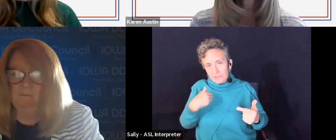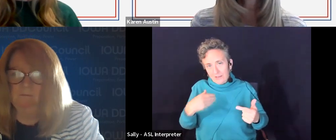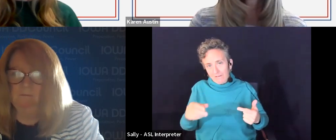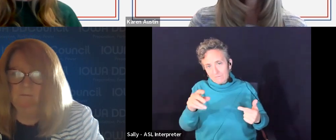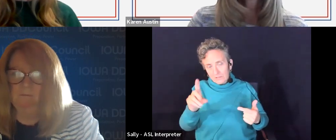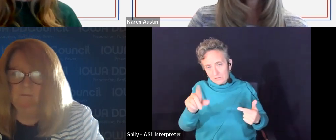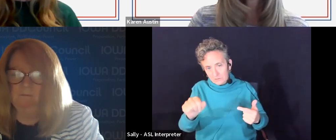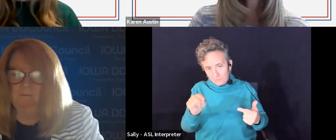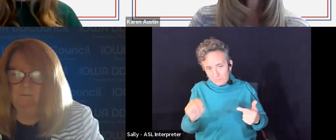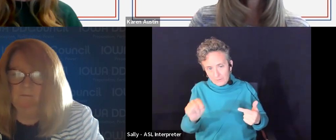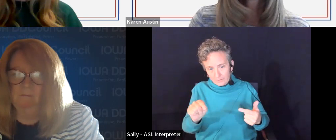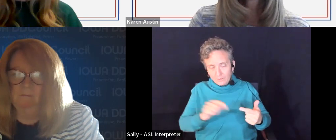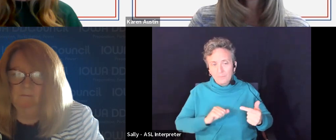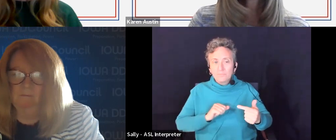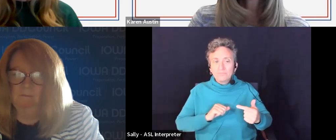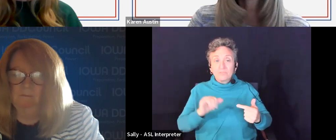to the